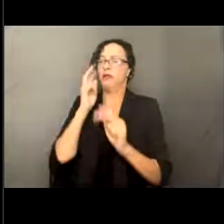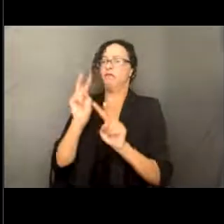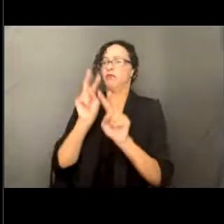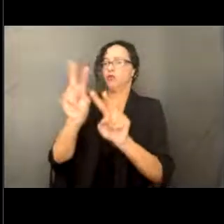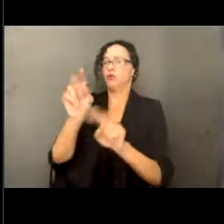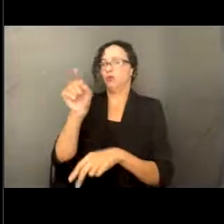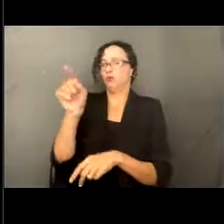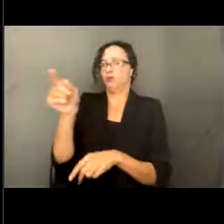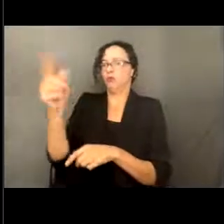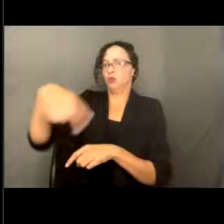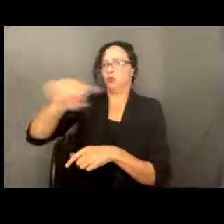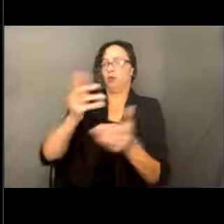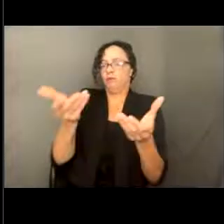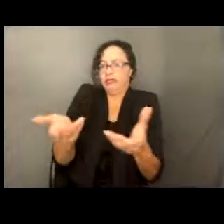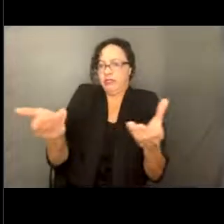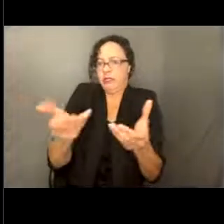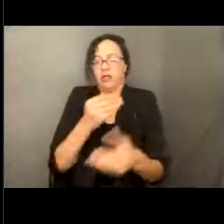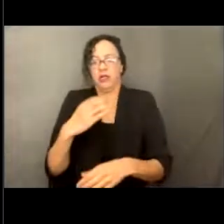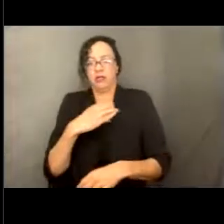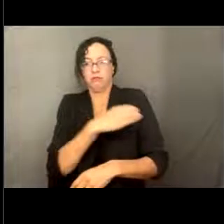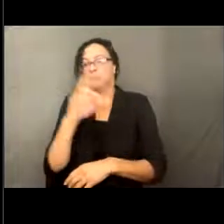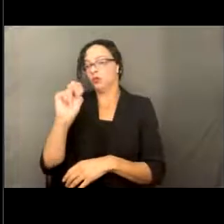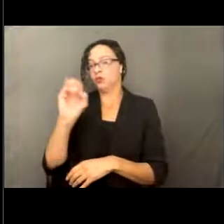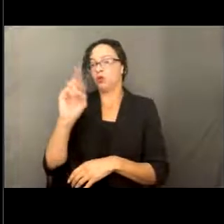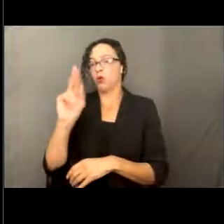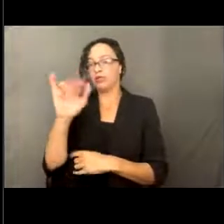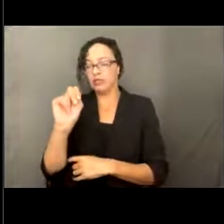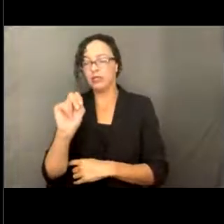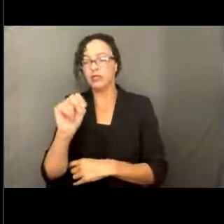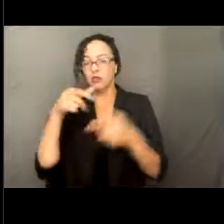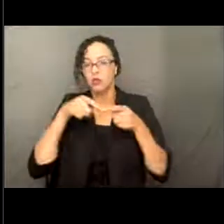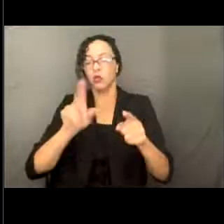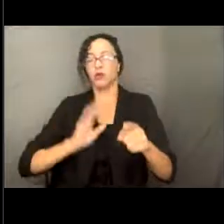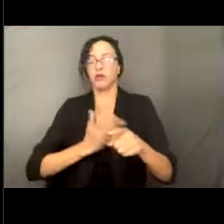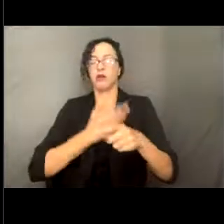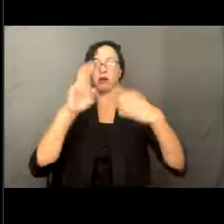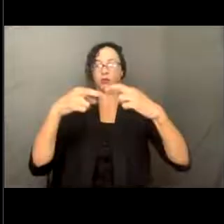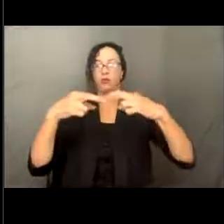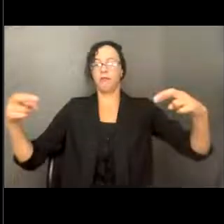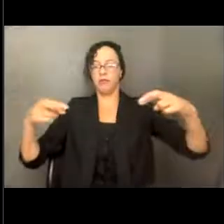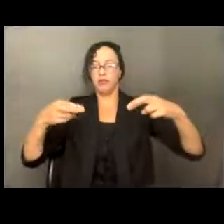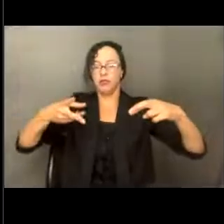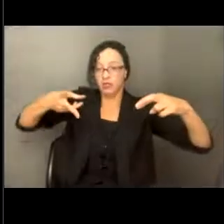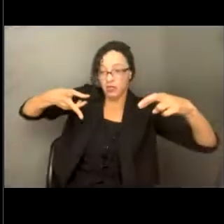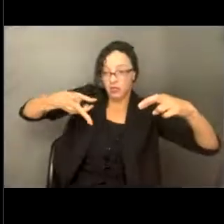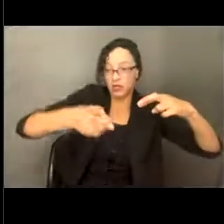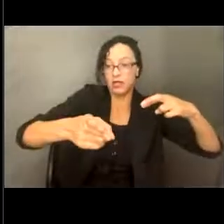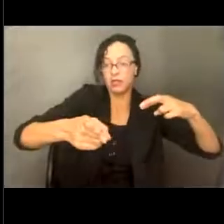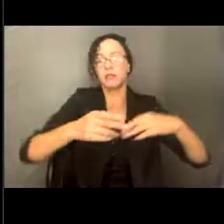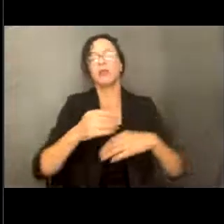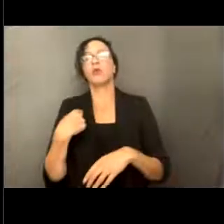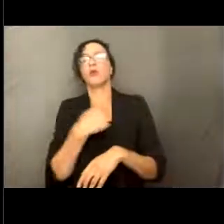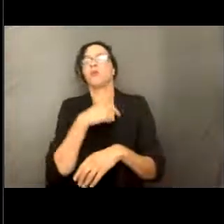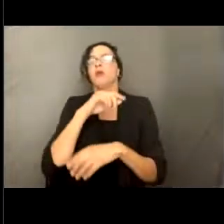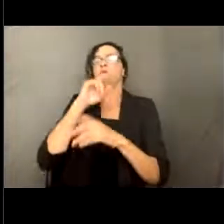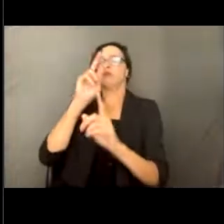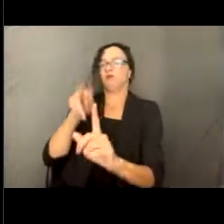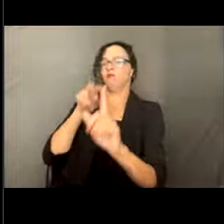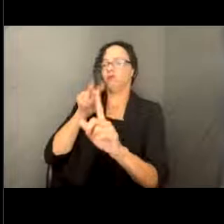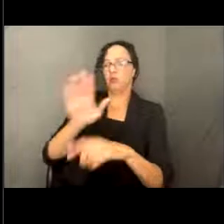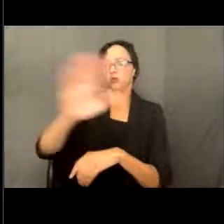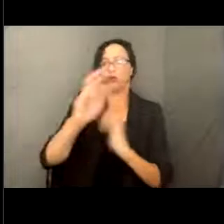Norton's presence at ribbon cutting. We view your role with a very high degree of